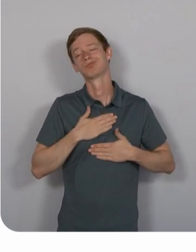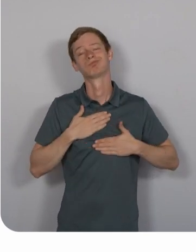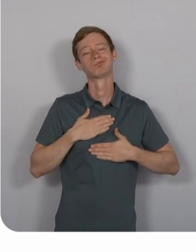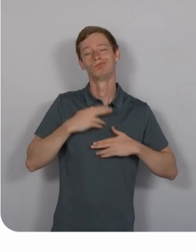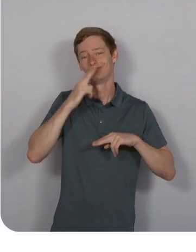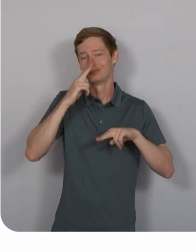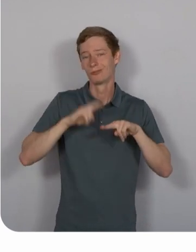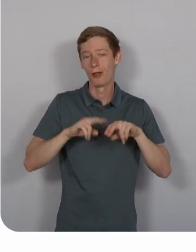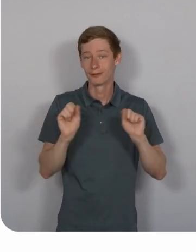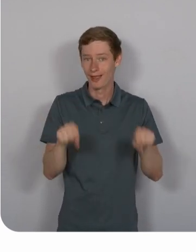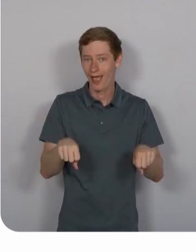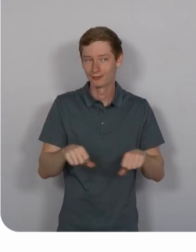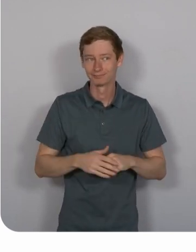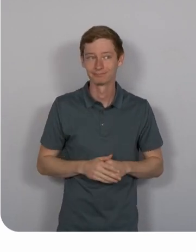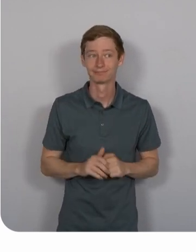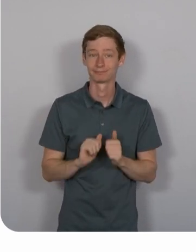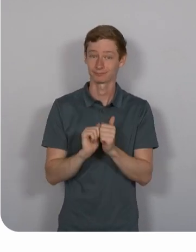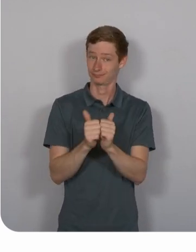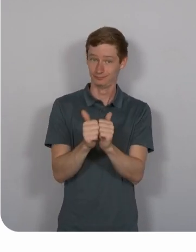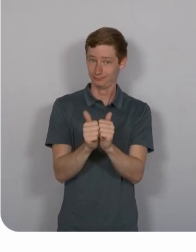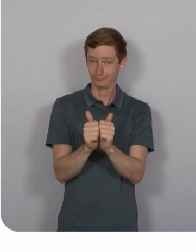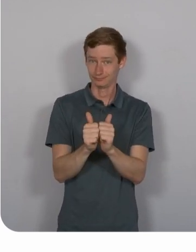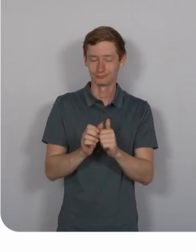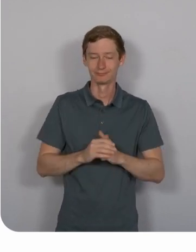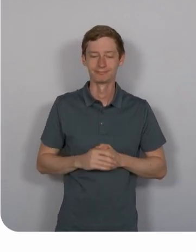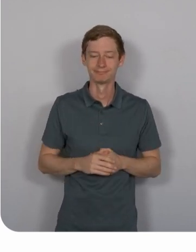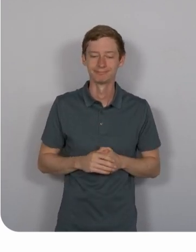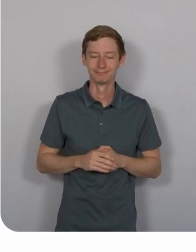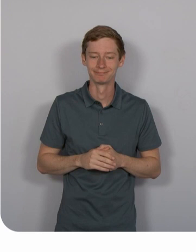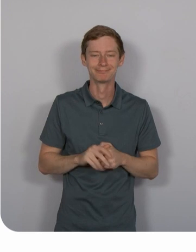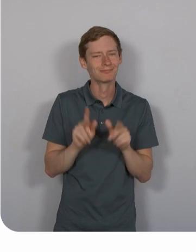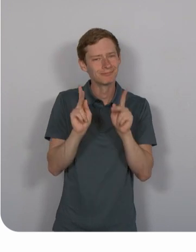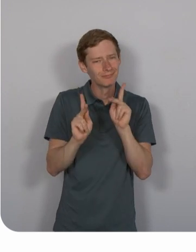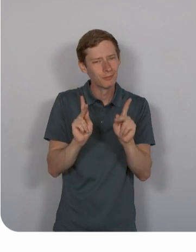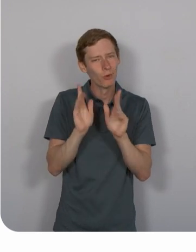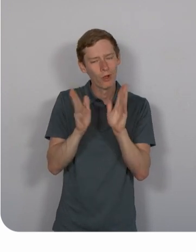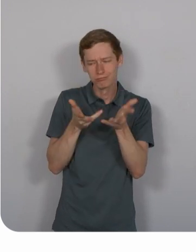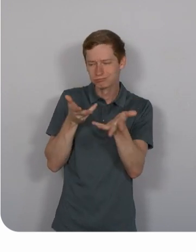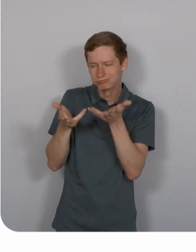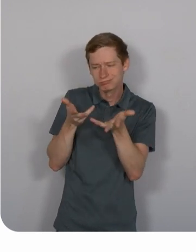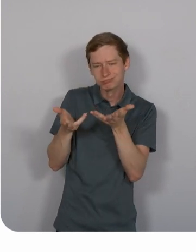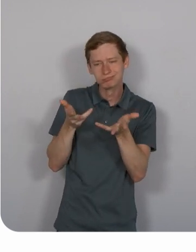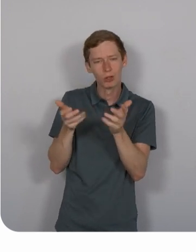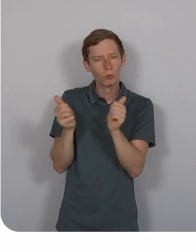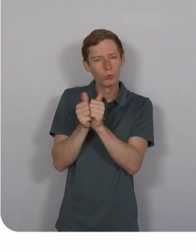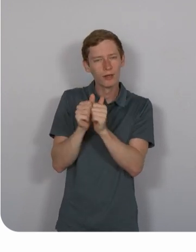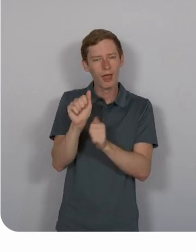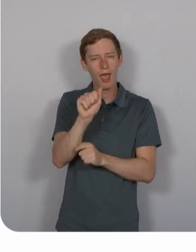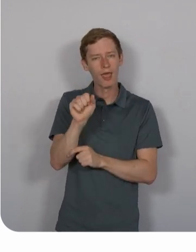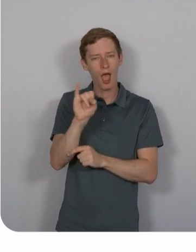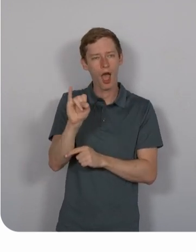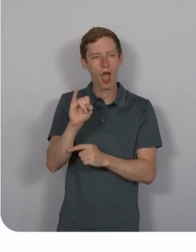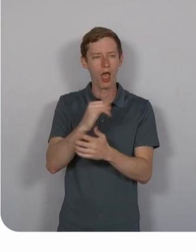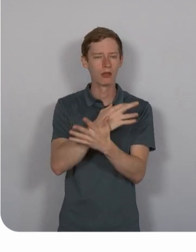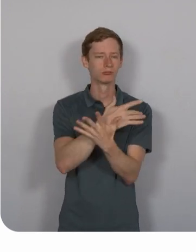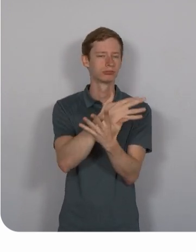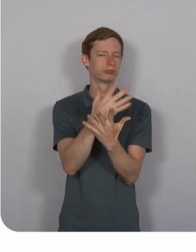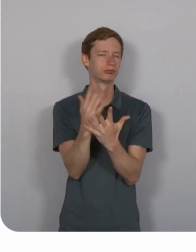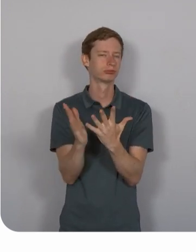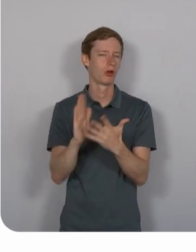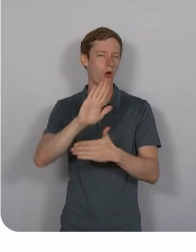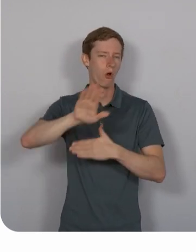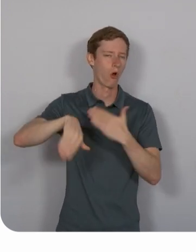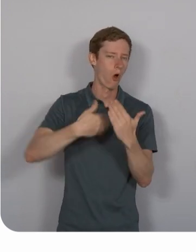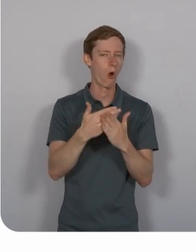And you know, the way this is going to work is people are going to be able to interact with these AIs across the whole Meta universe